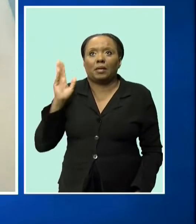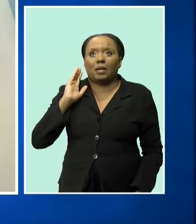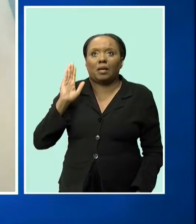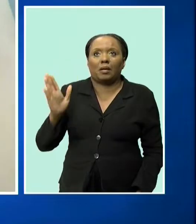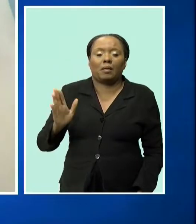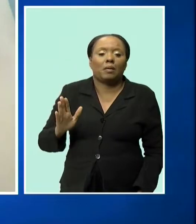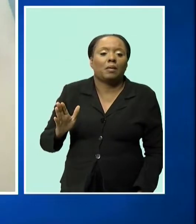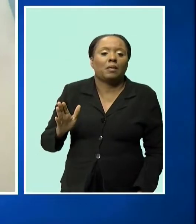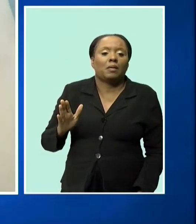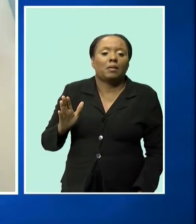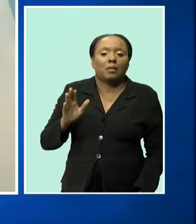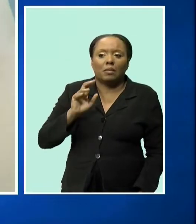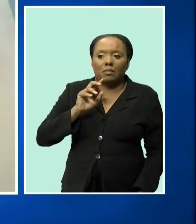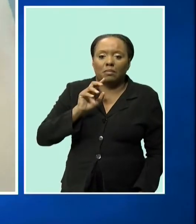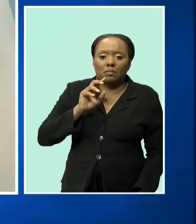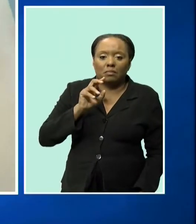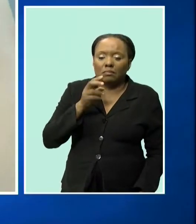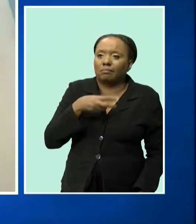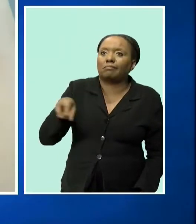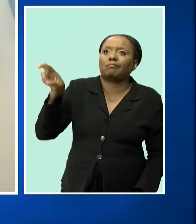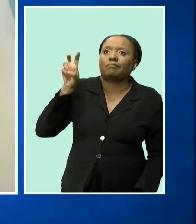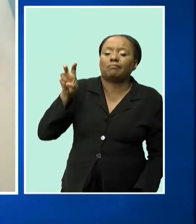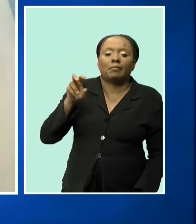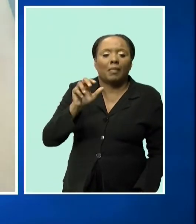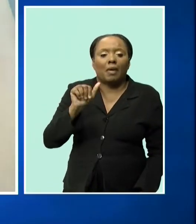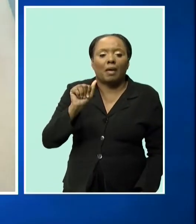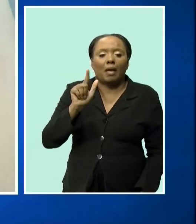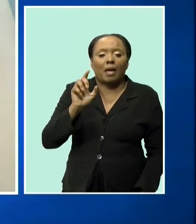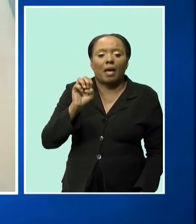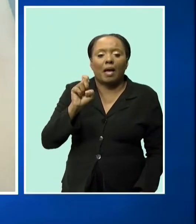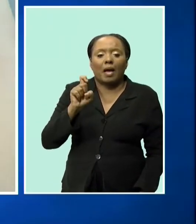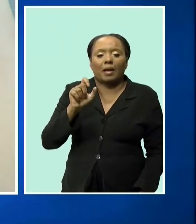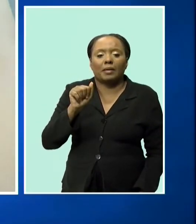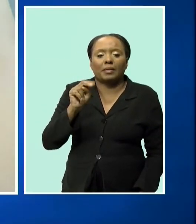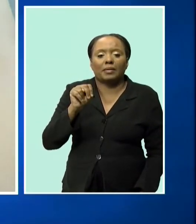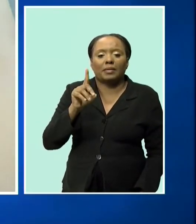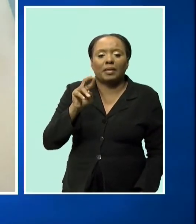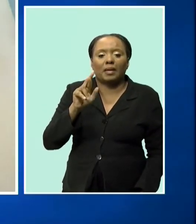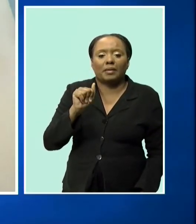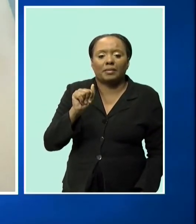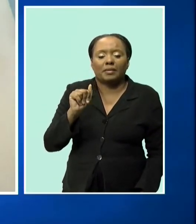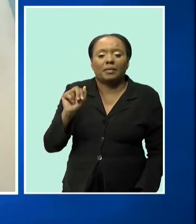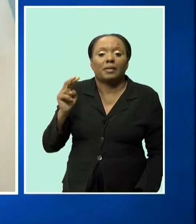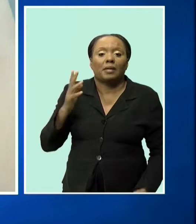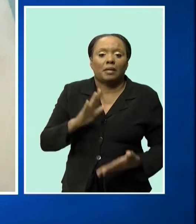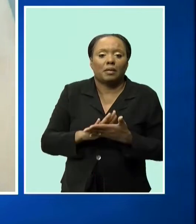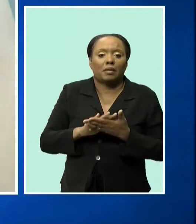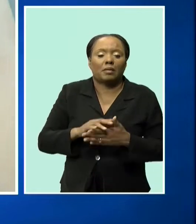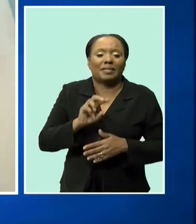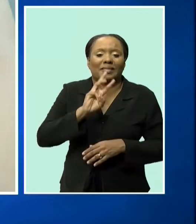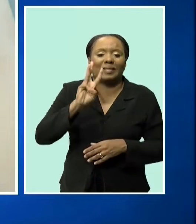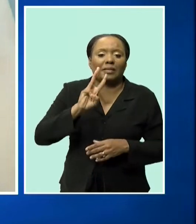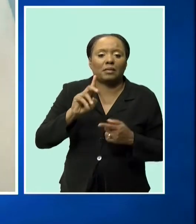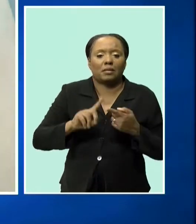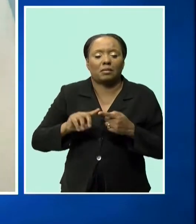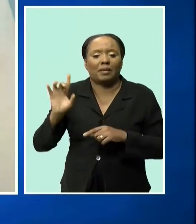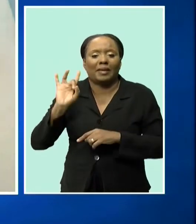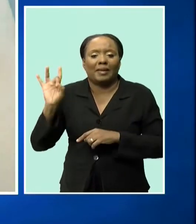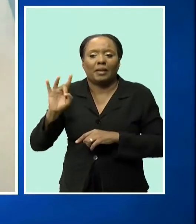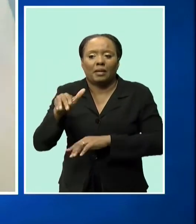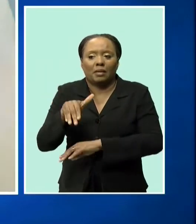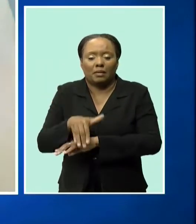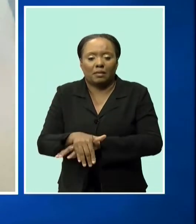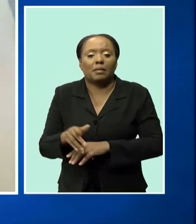Alexandra's Secondary School in St. Peter. That's the 5th of October. We're going to start at 6 and go to 8. And then we